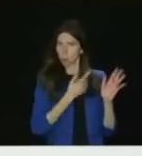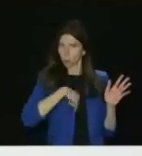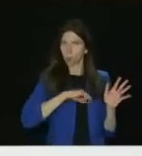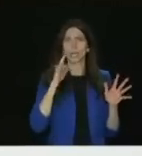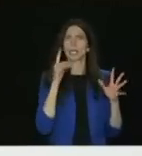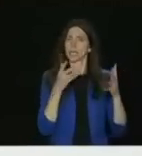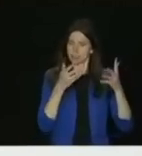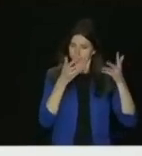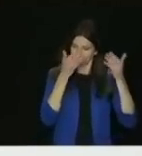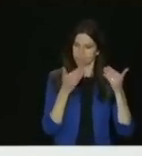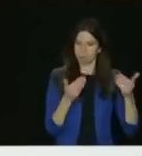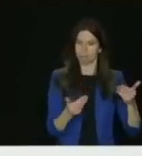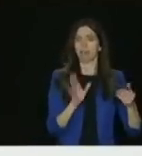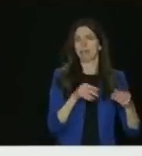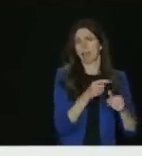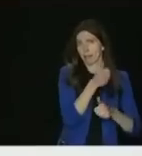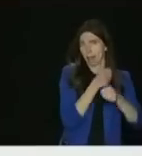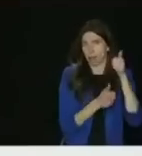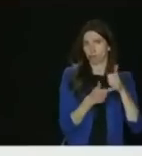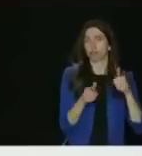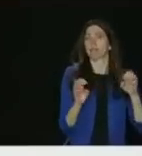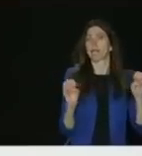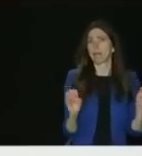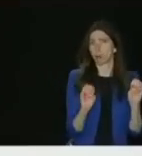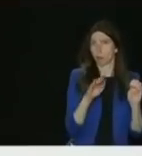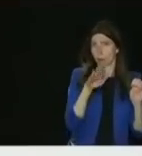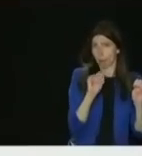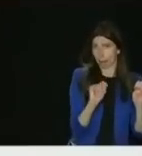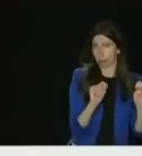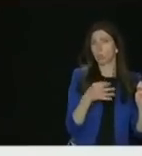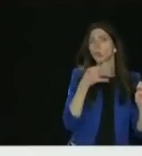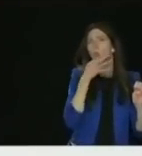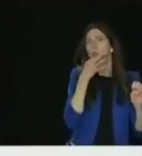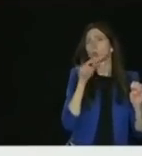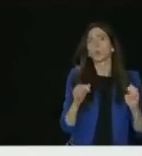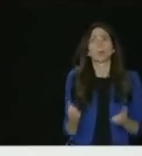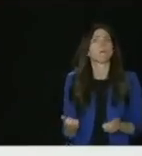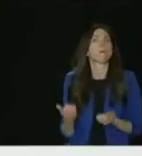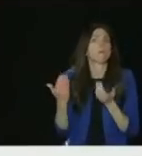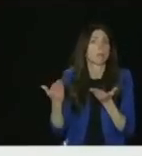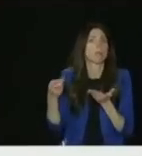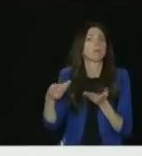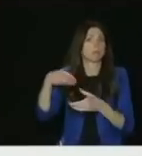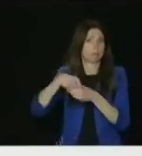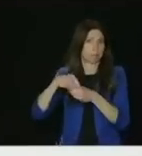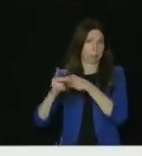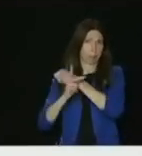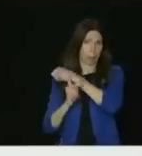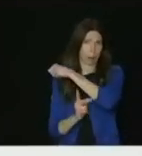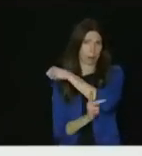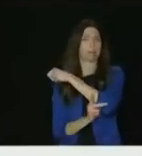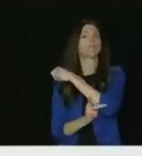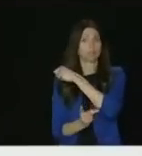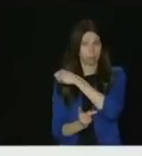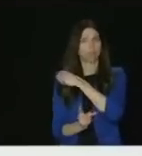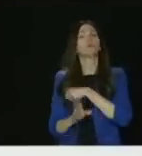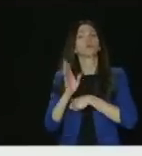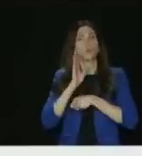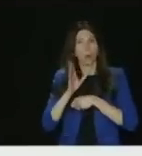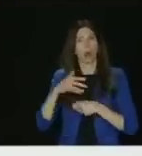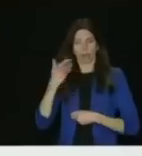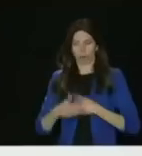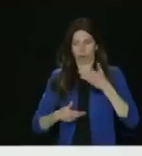Act will soon be developed and tabled before Parliament in the 2 days following their implementation,